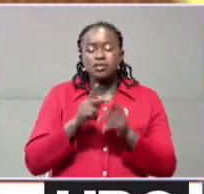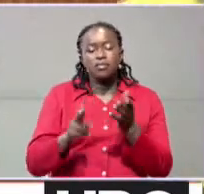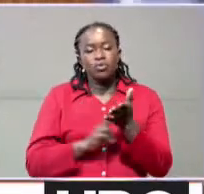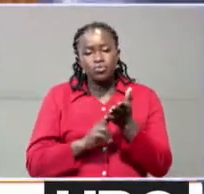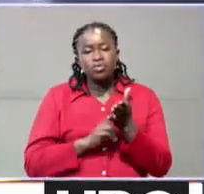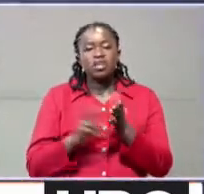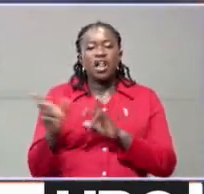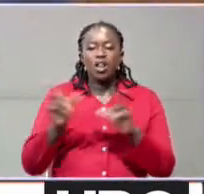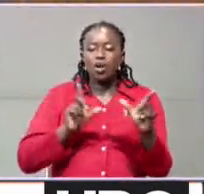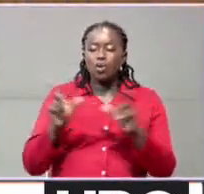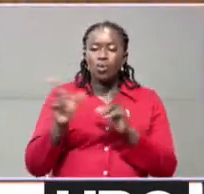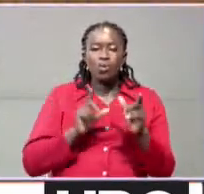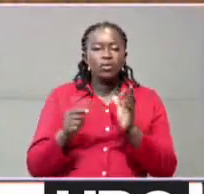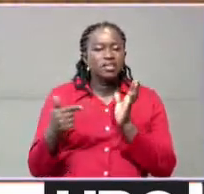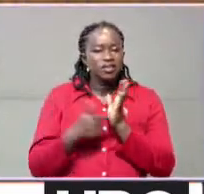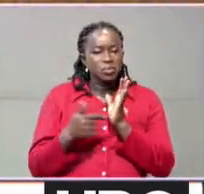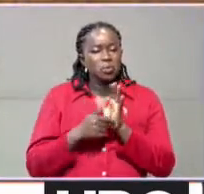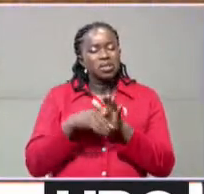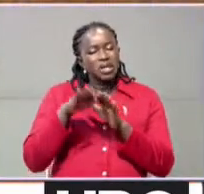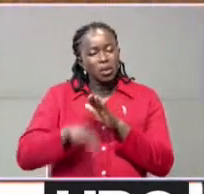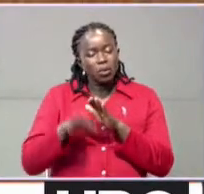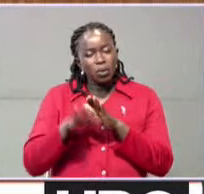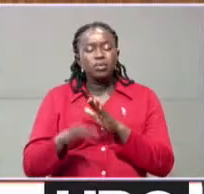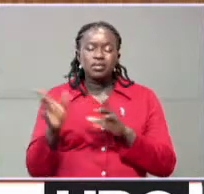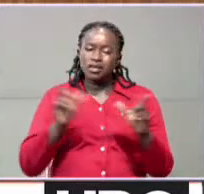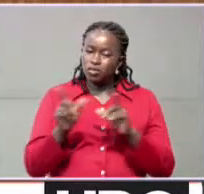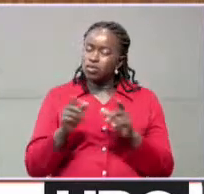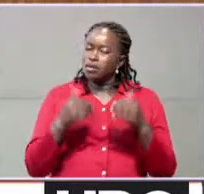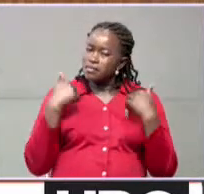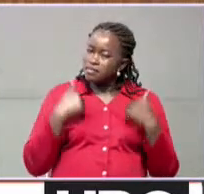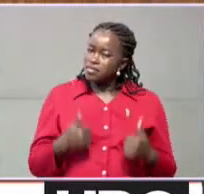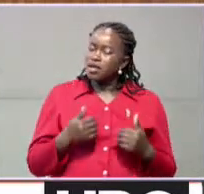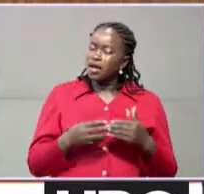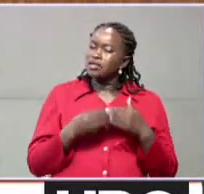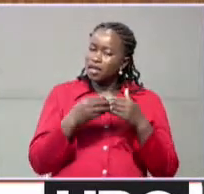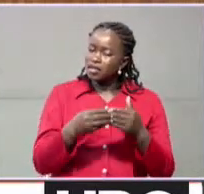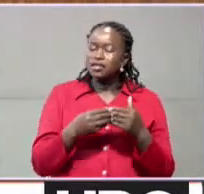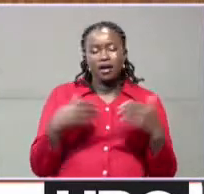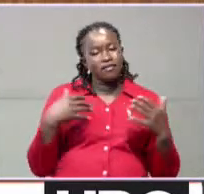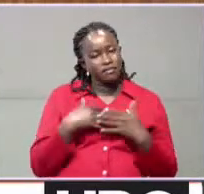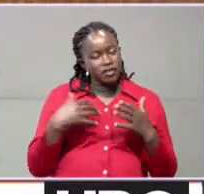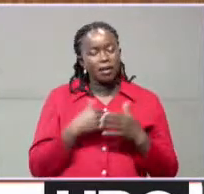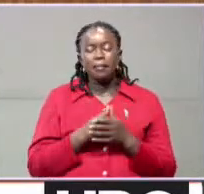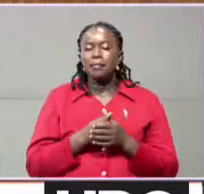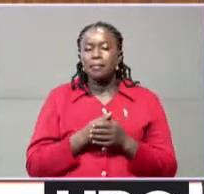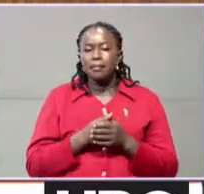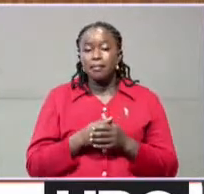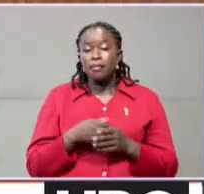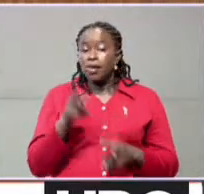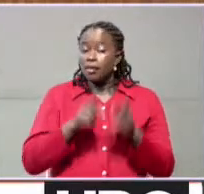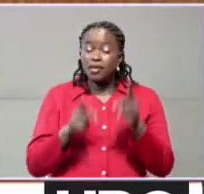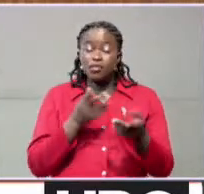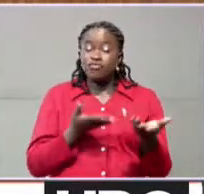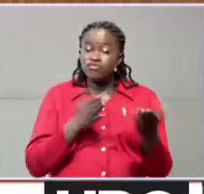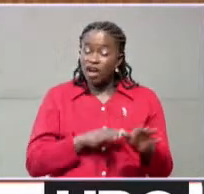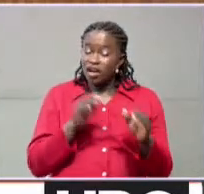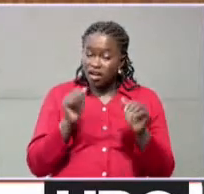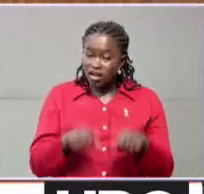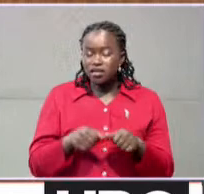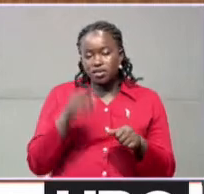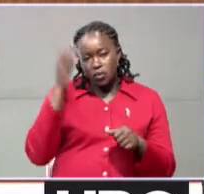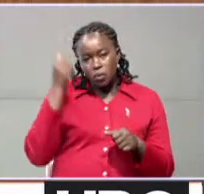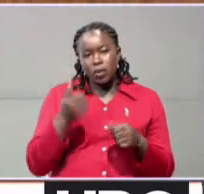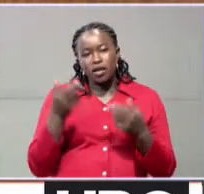technologies as a leader many fear that lives might be lost due to these